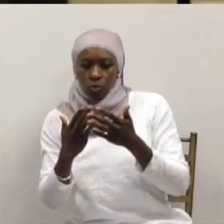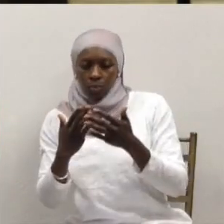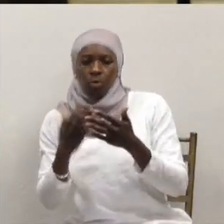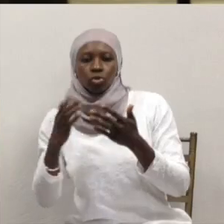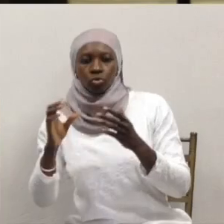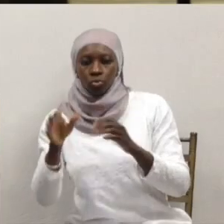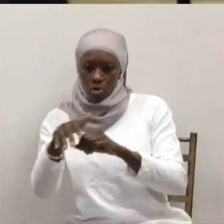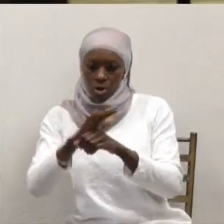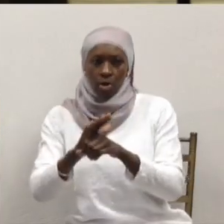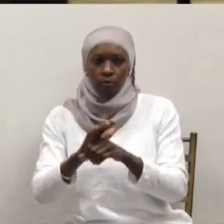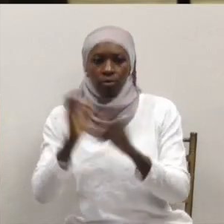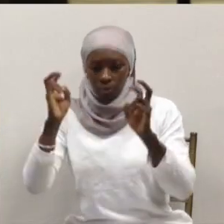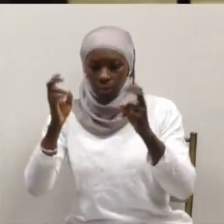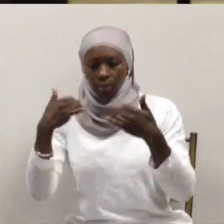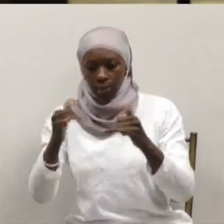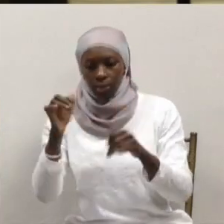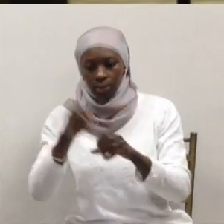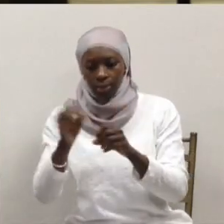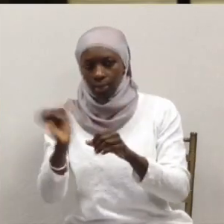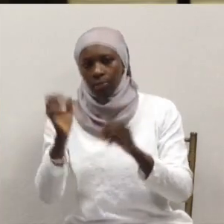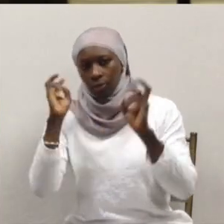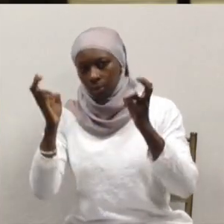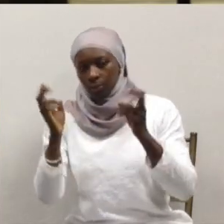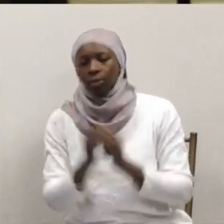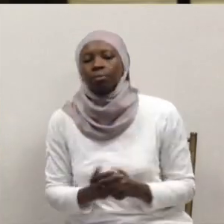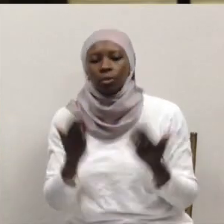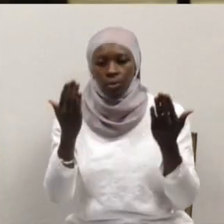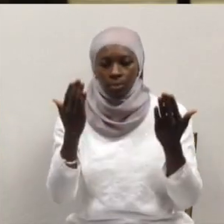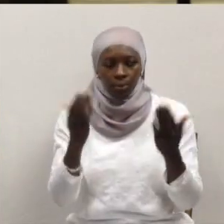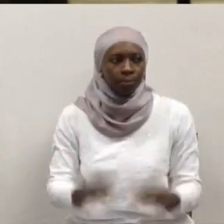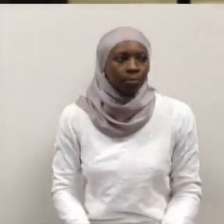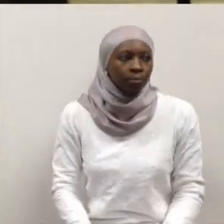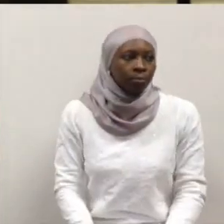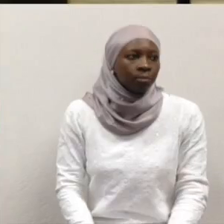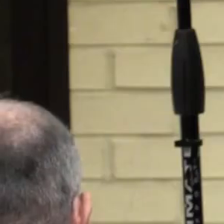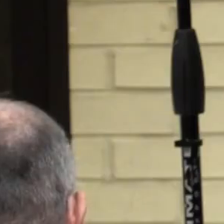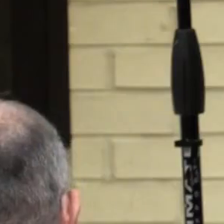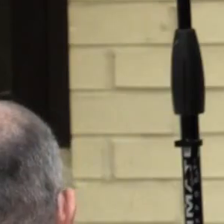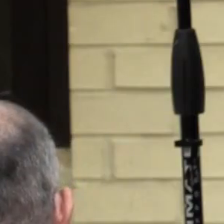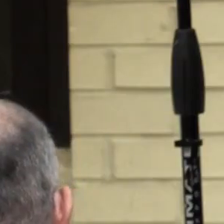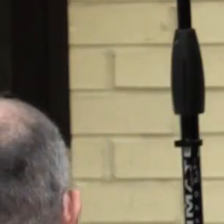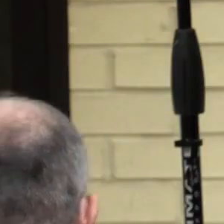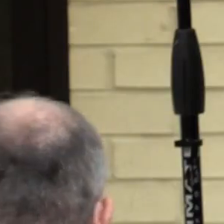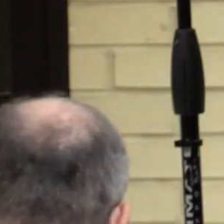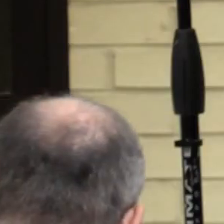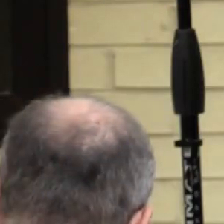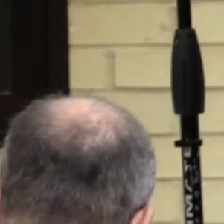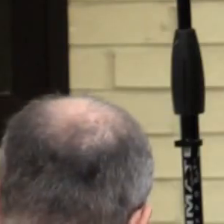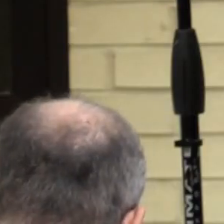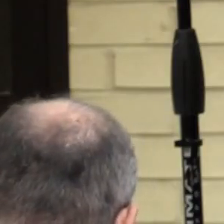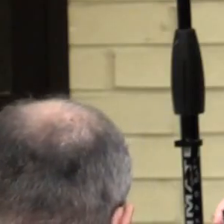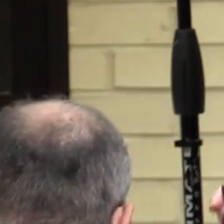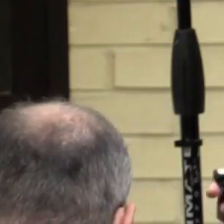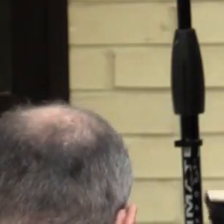hadayt, wa afina fi man afayt, wa tawallana fi man tawallayt, wa qina wasrif anna sharra ma qadayt. Allahumma aqsim lana